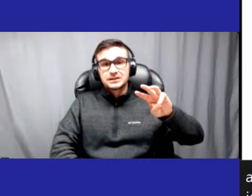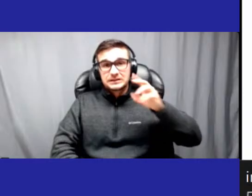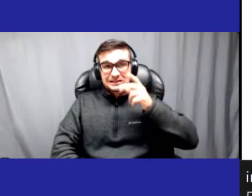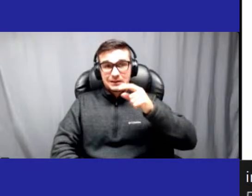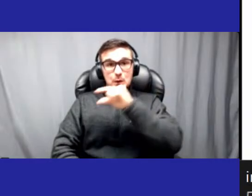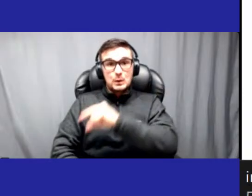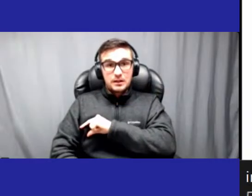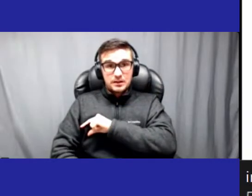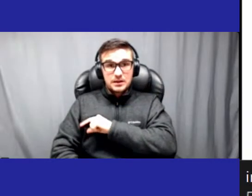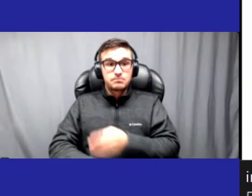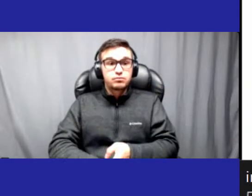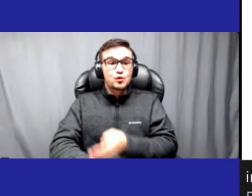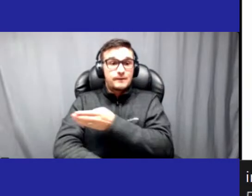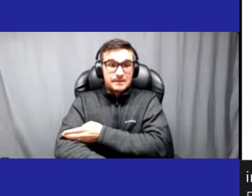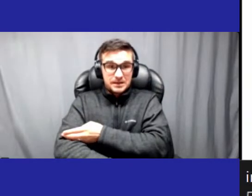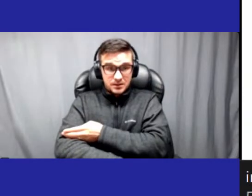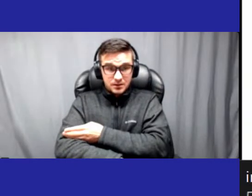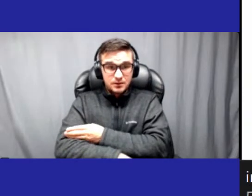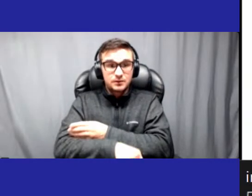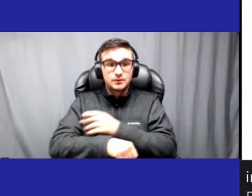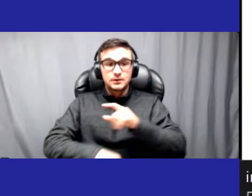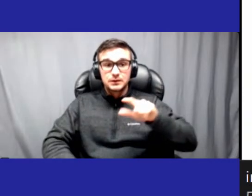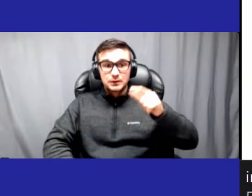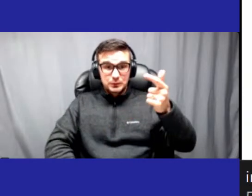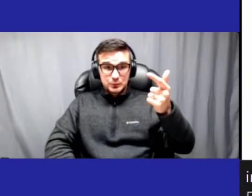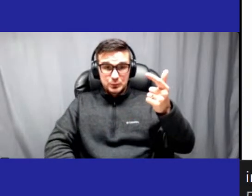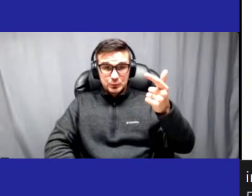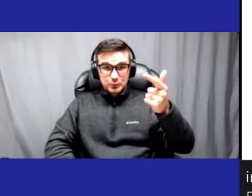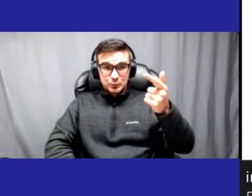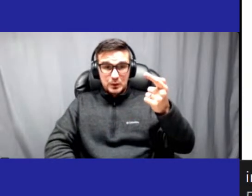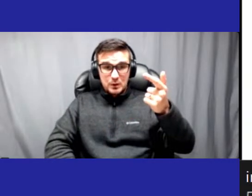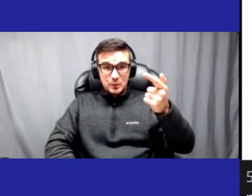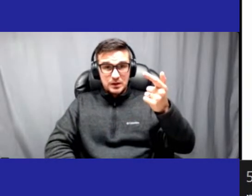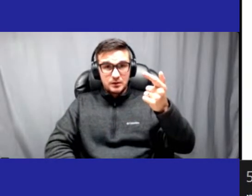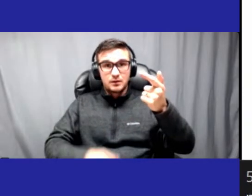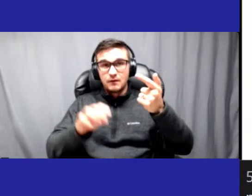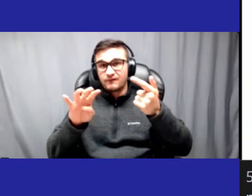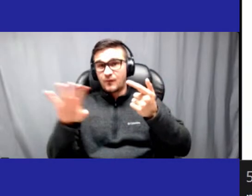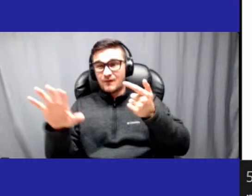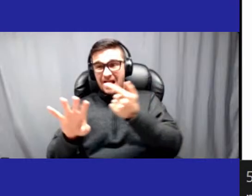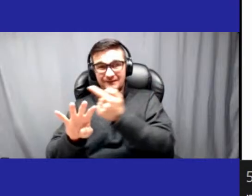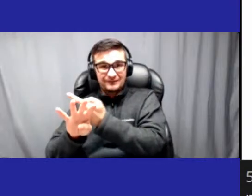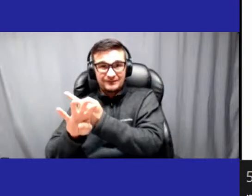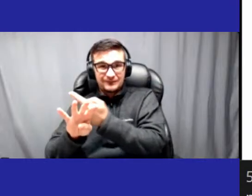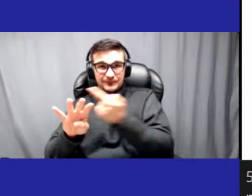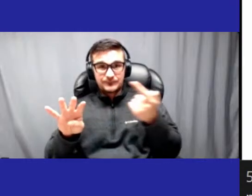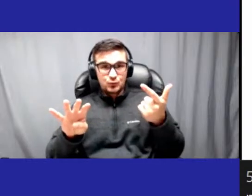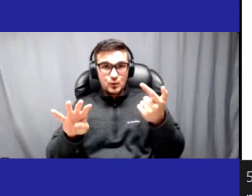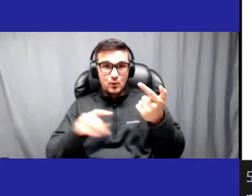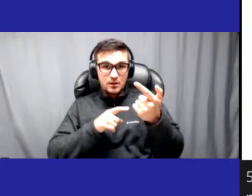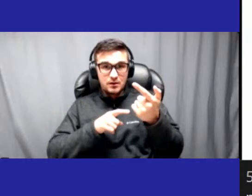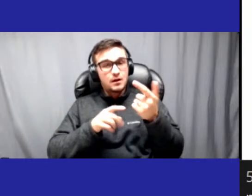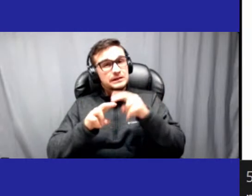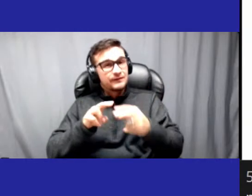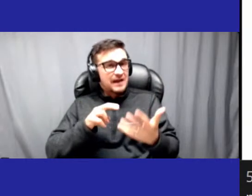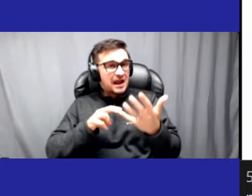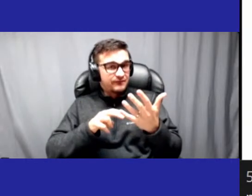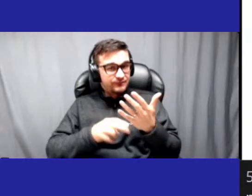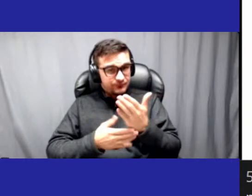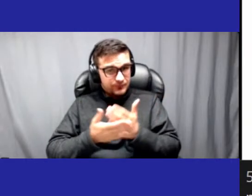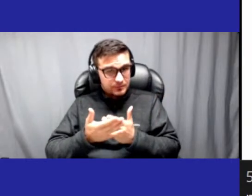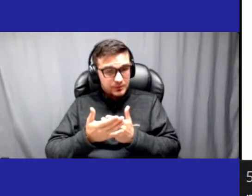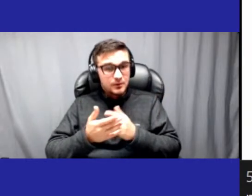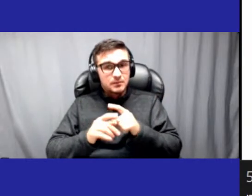we improved on 21 out of 45 measures. We declined on 5, but that's a small number compared